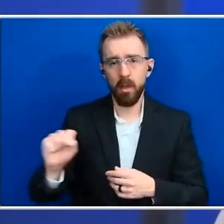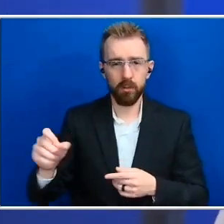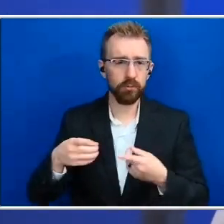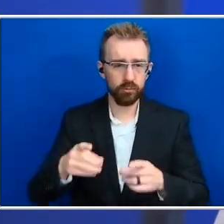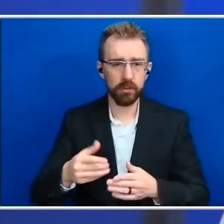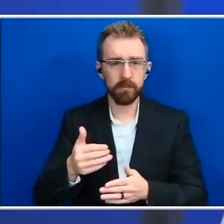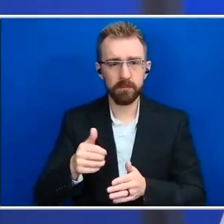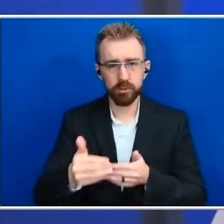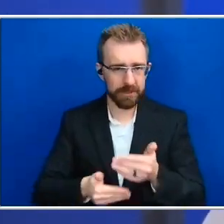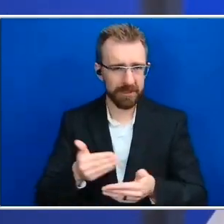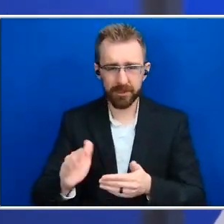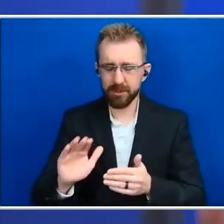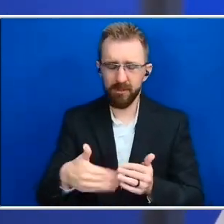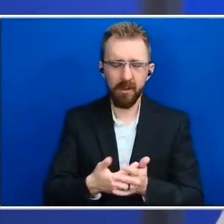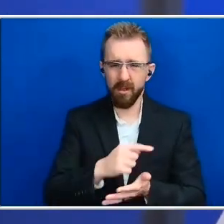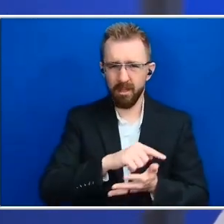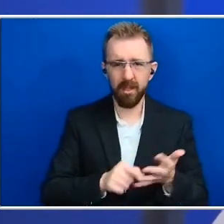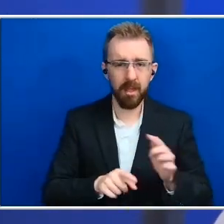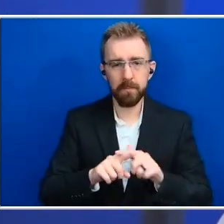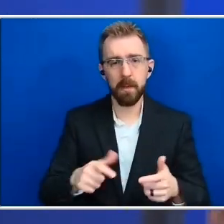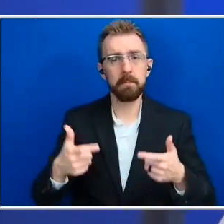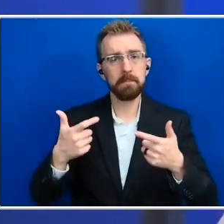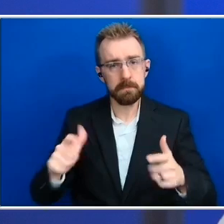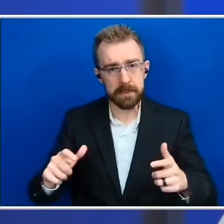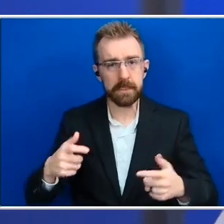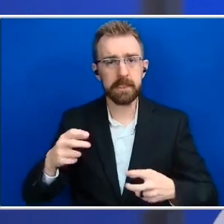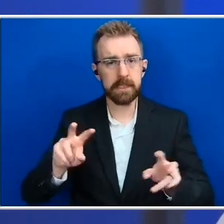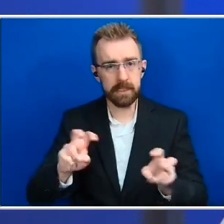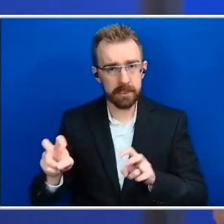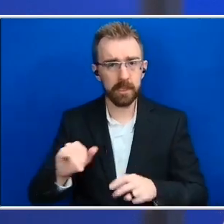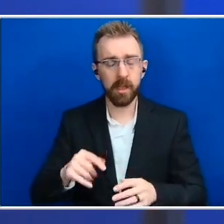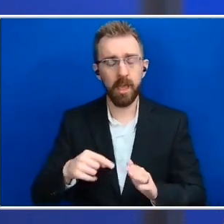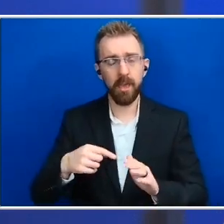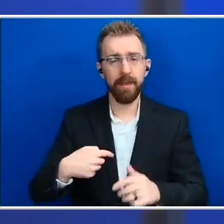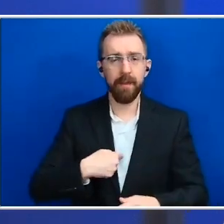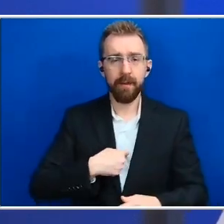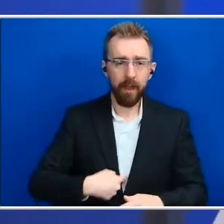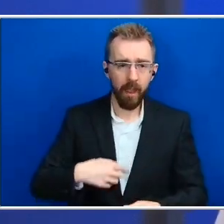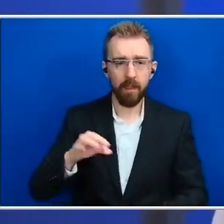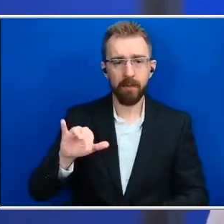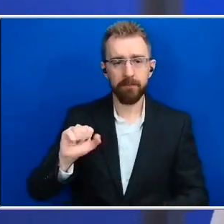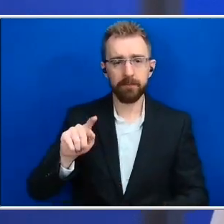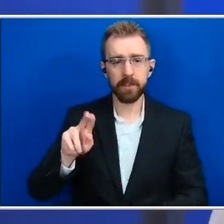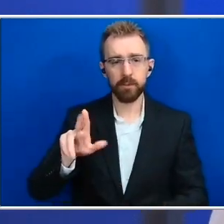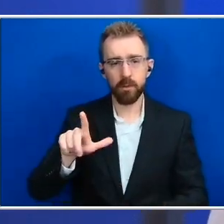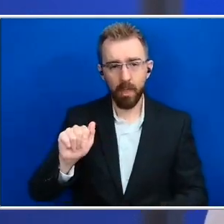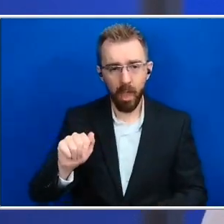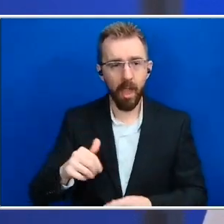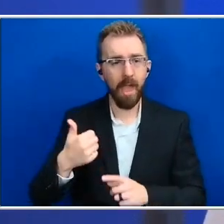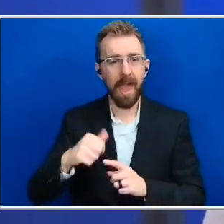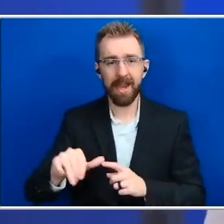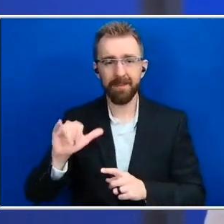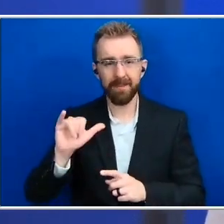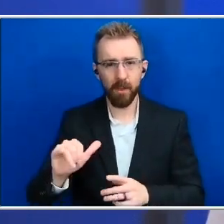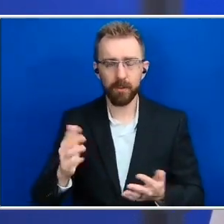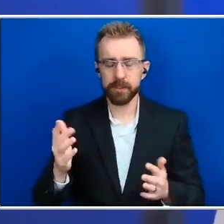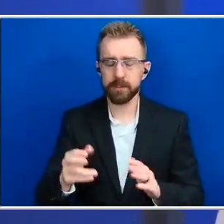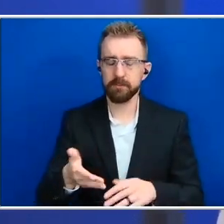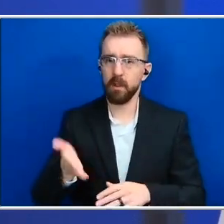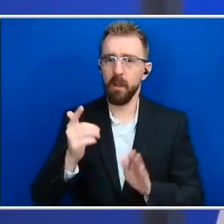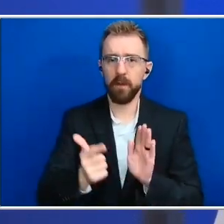But major complications, perforation, fistula, or any of those, God forbidden, is